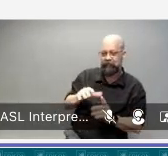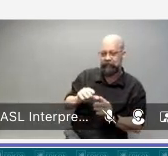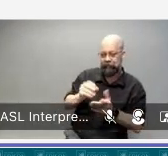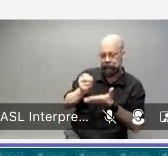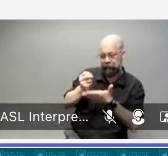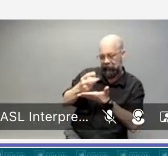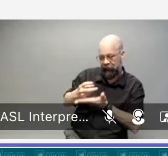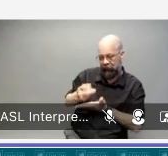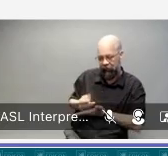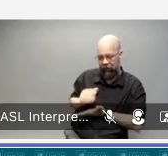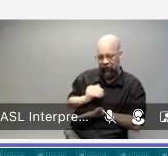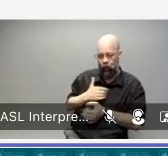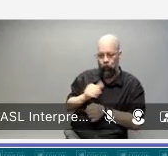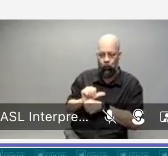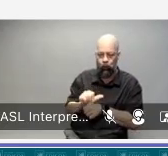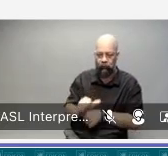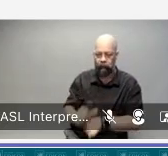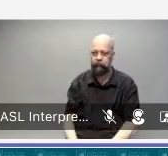work that we perform.